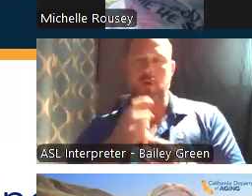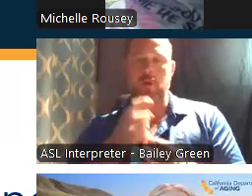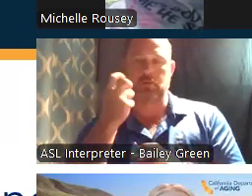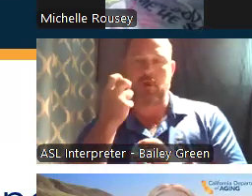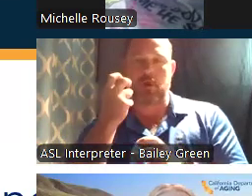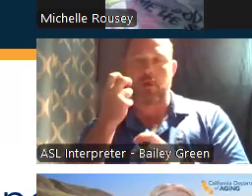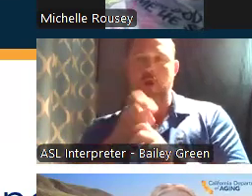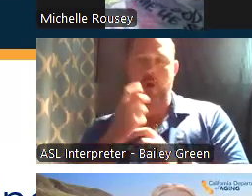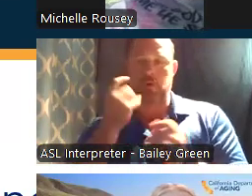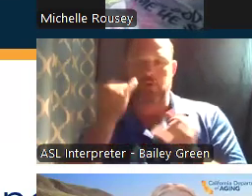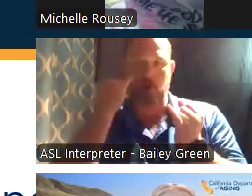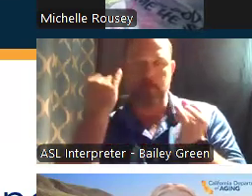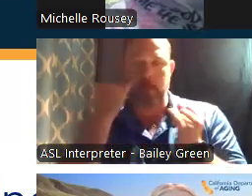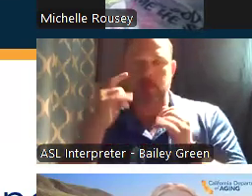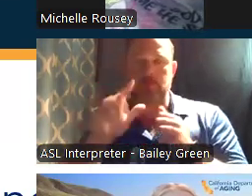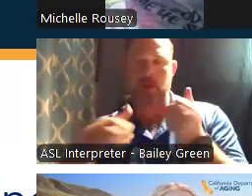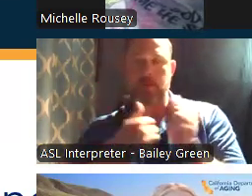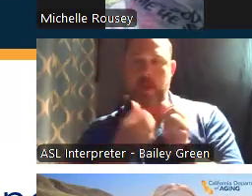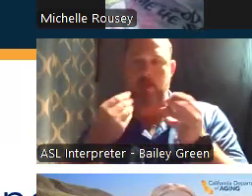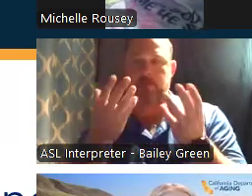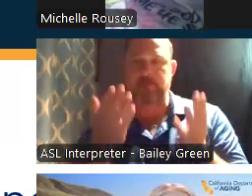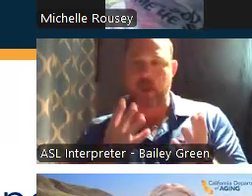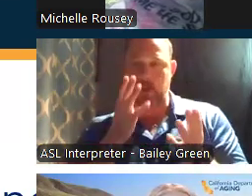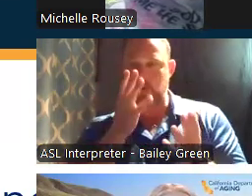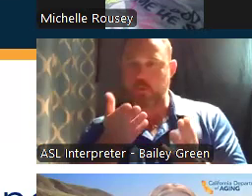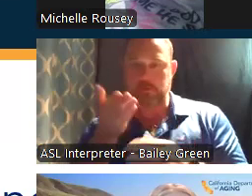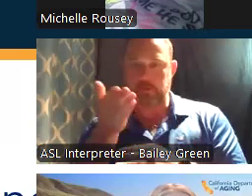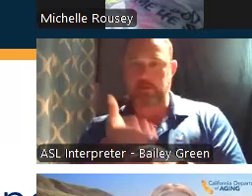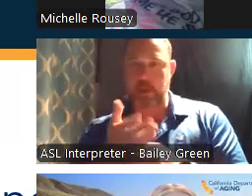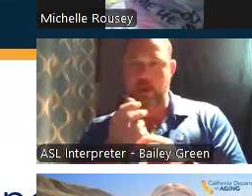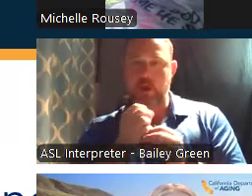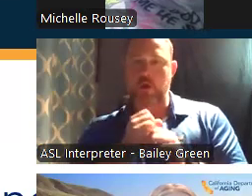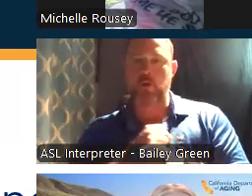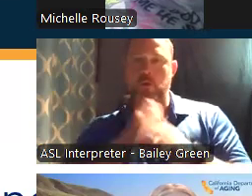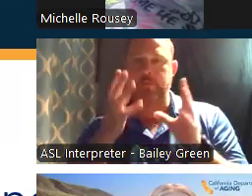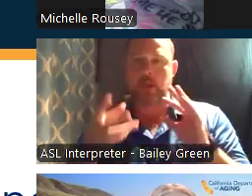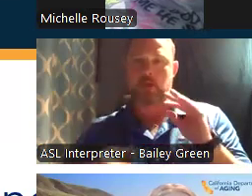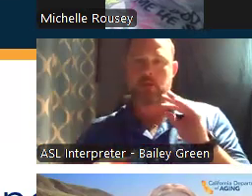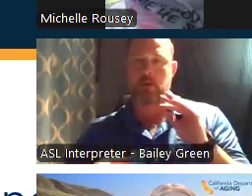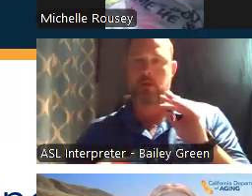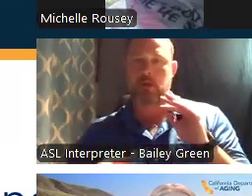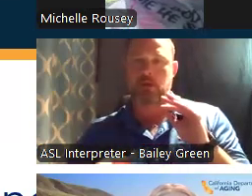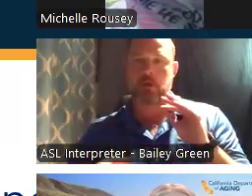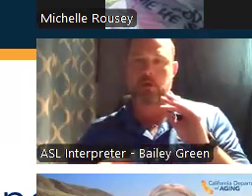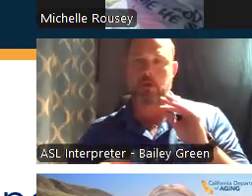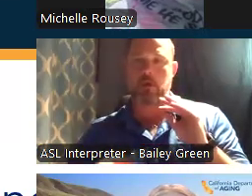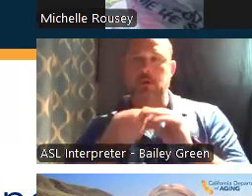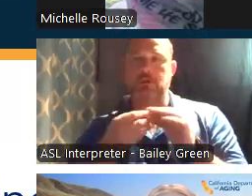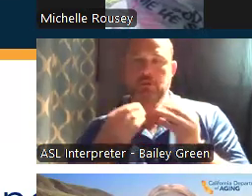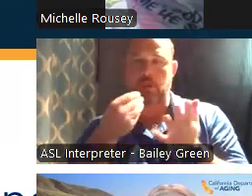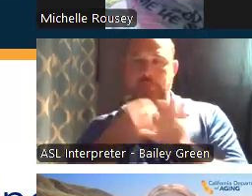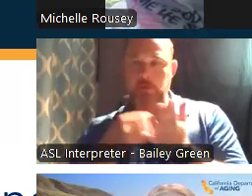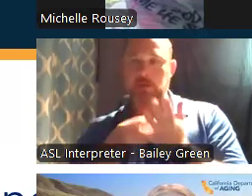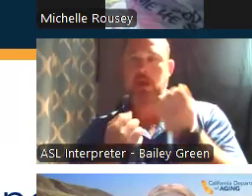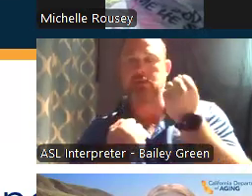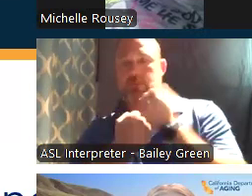to imagine that backup providers are going to want to be there without additional funding and